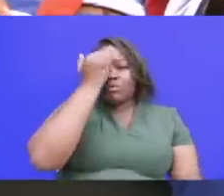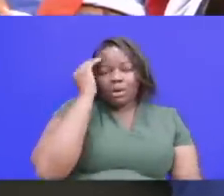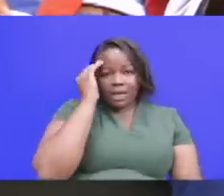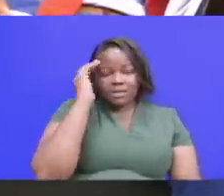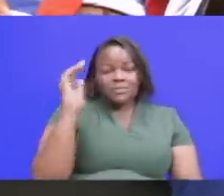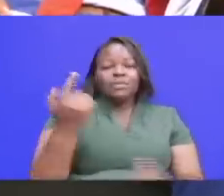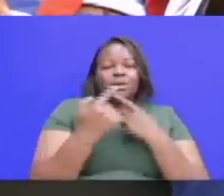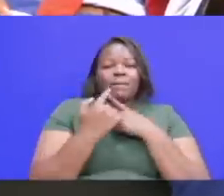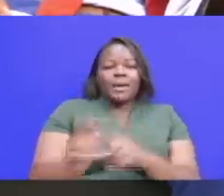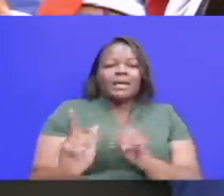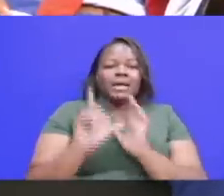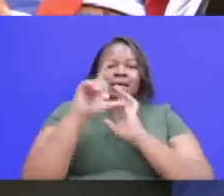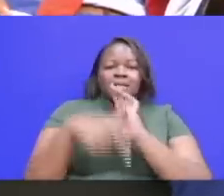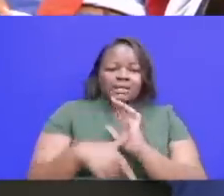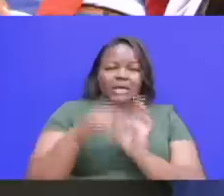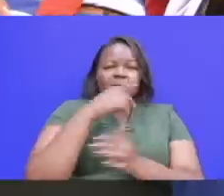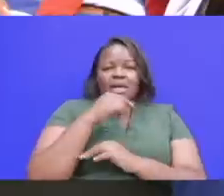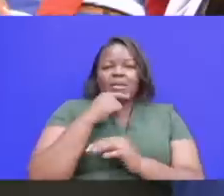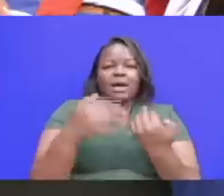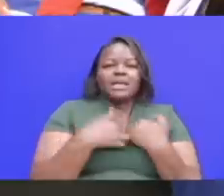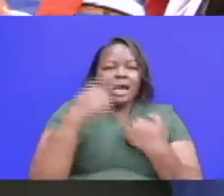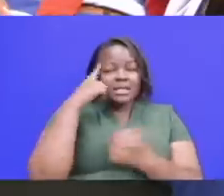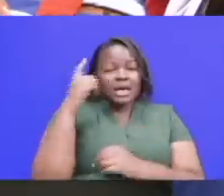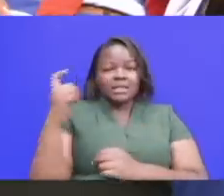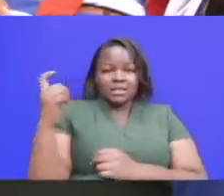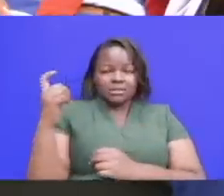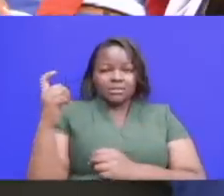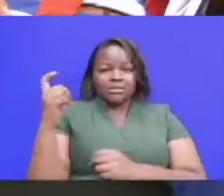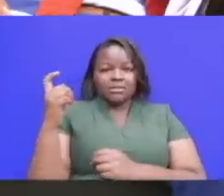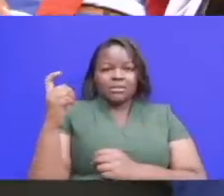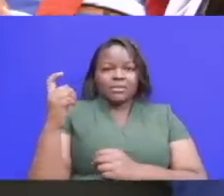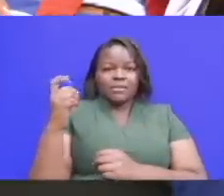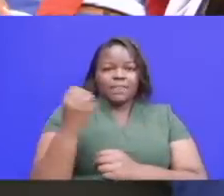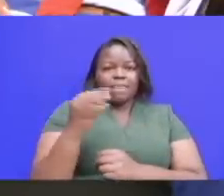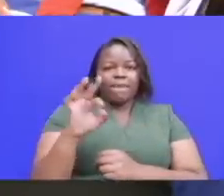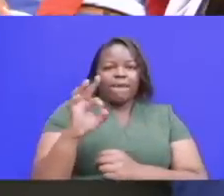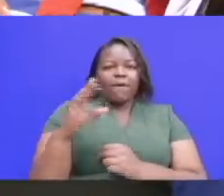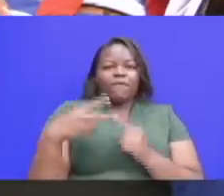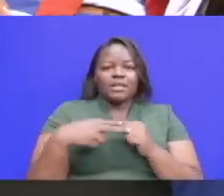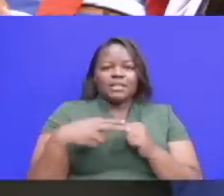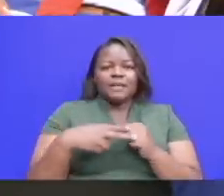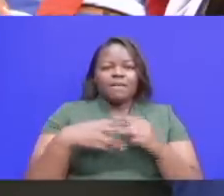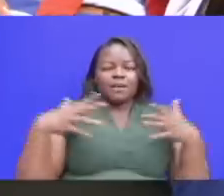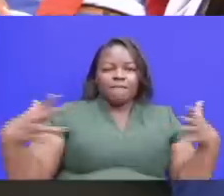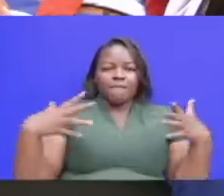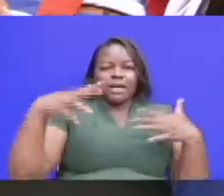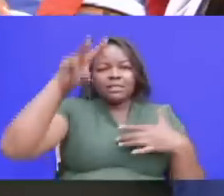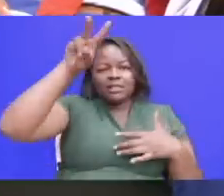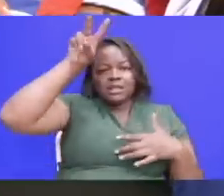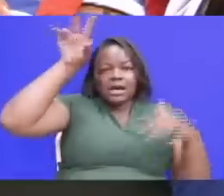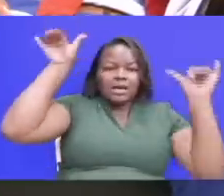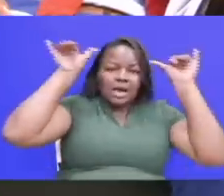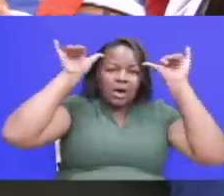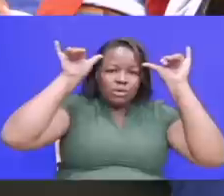later, Pharaoh had a dream of seven fat cows and seven thin